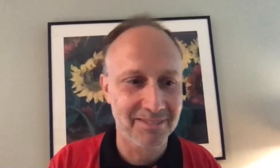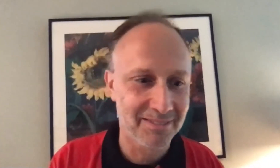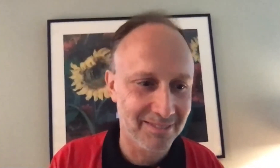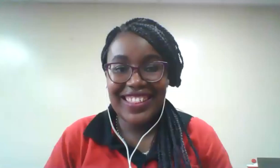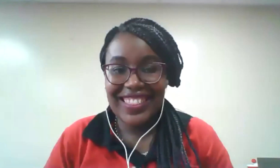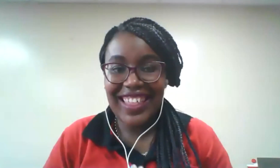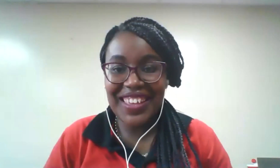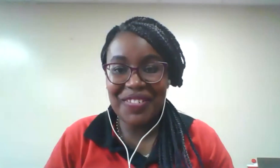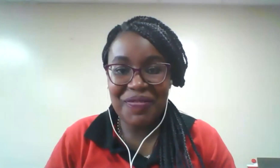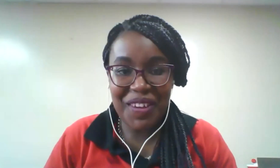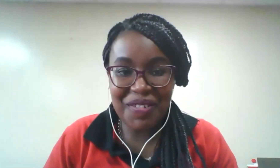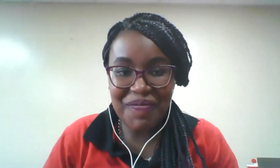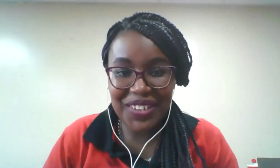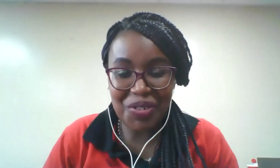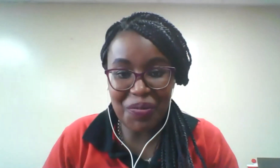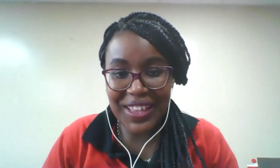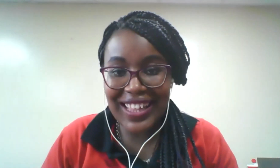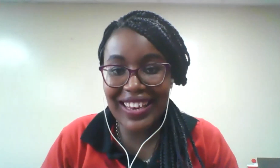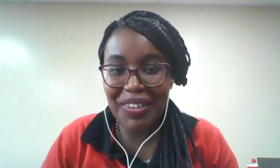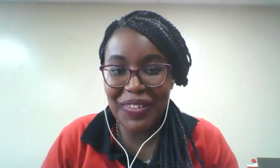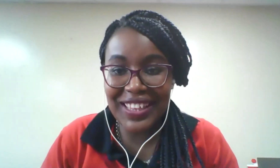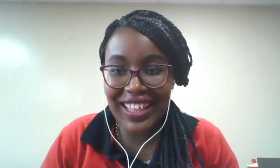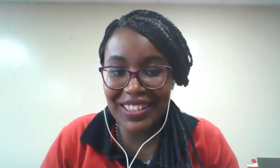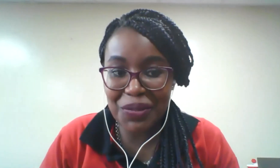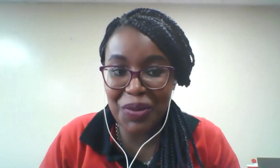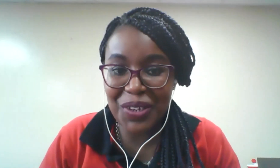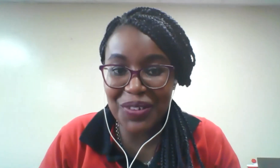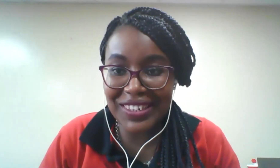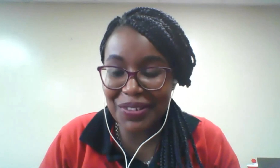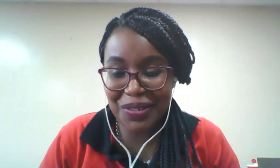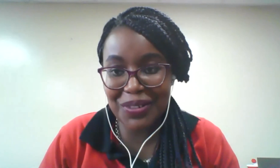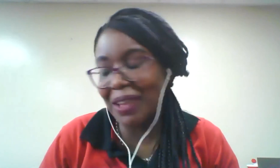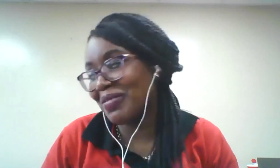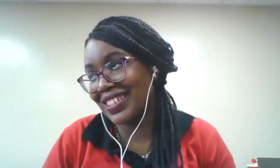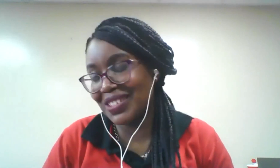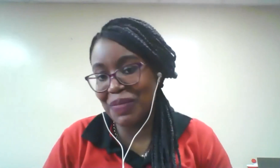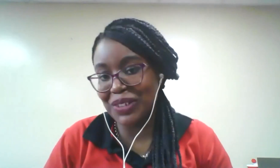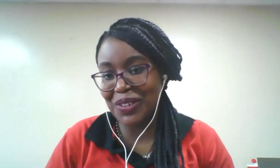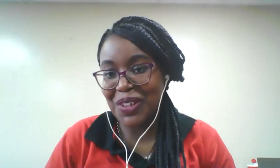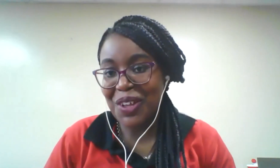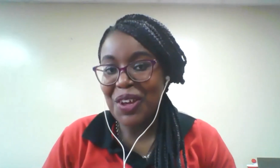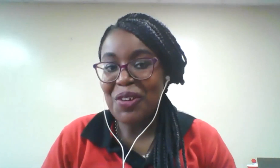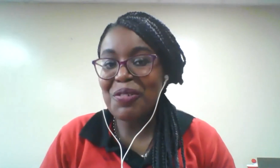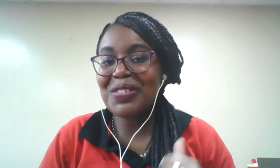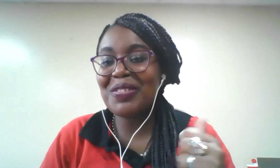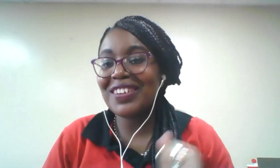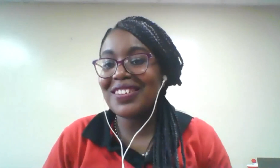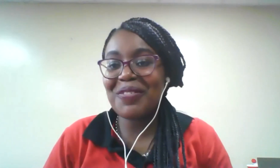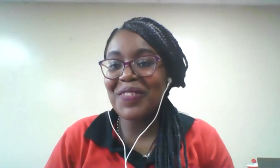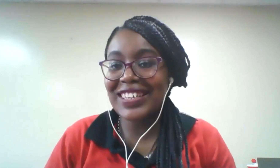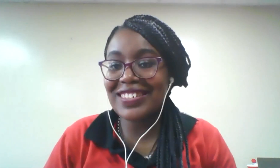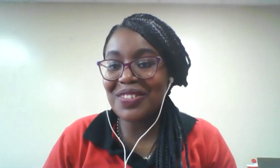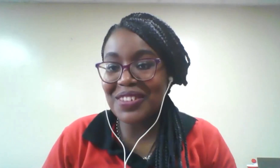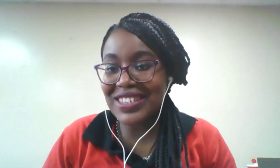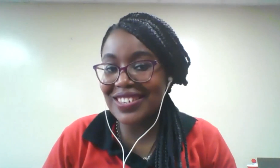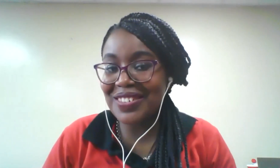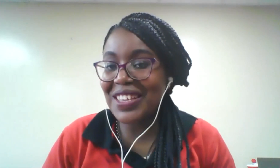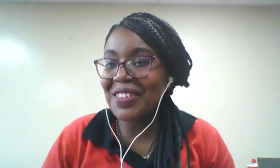entries. We welcome all learners and colleagues who are here learning with